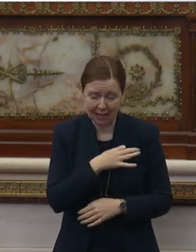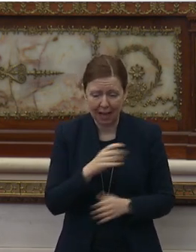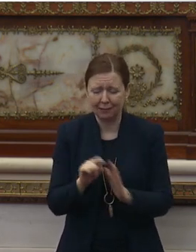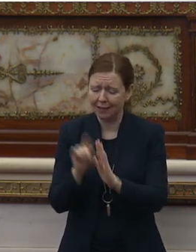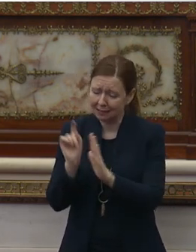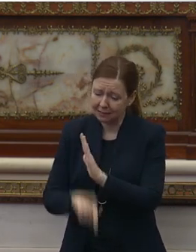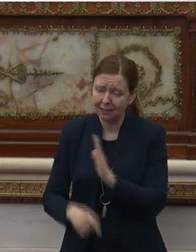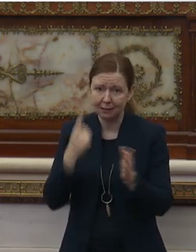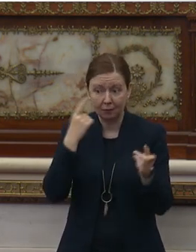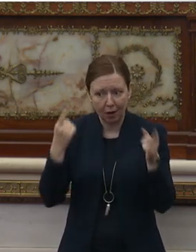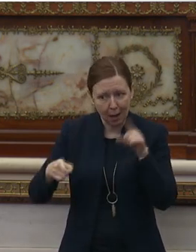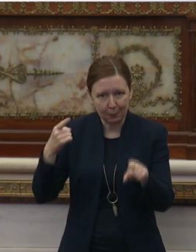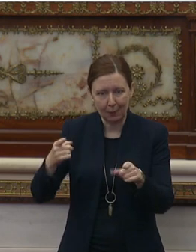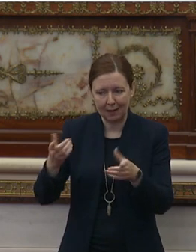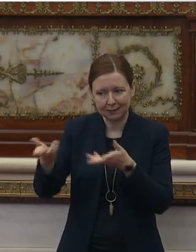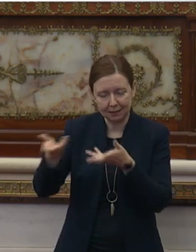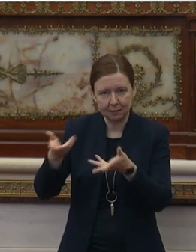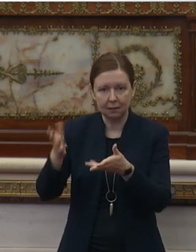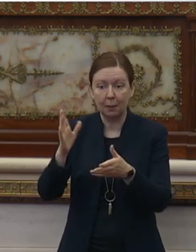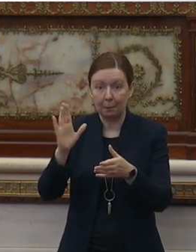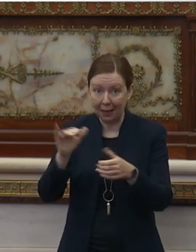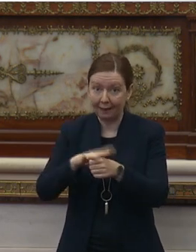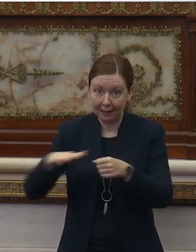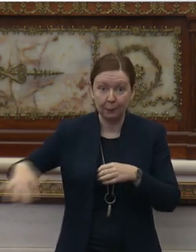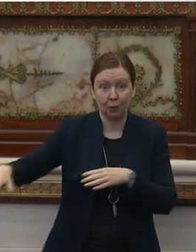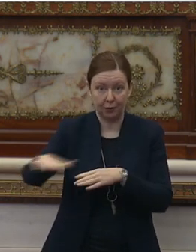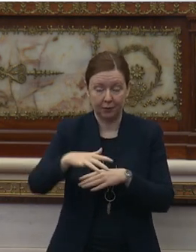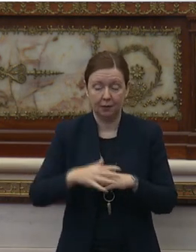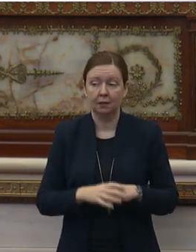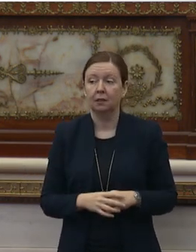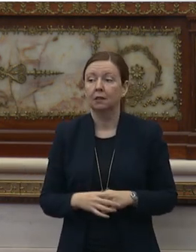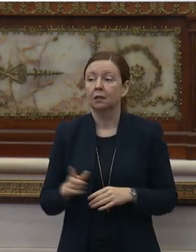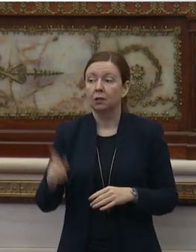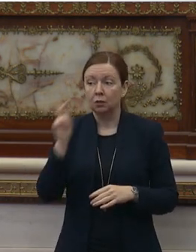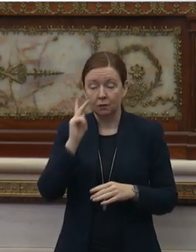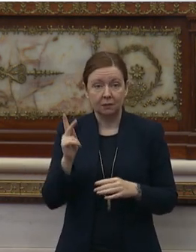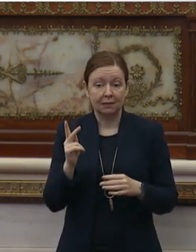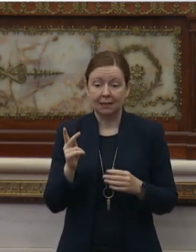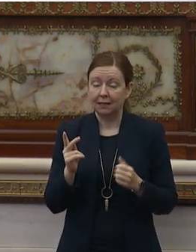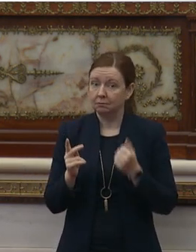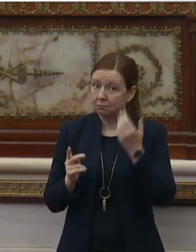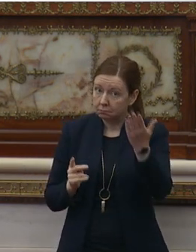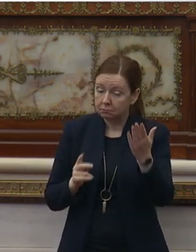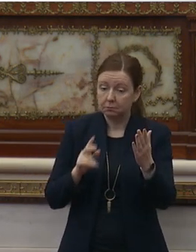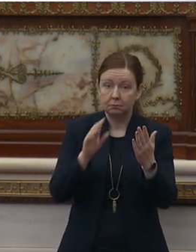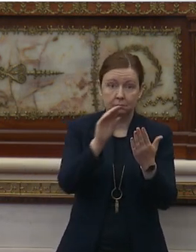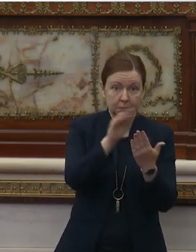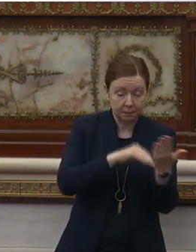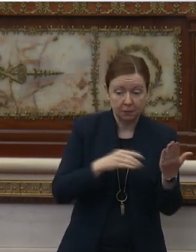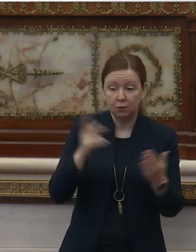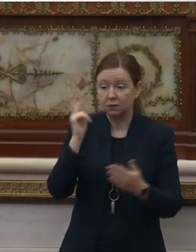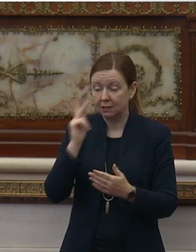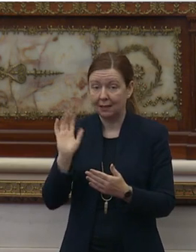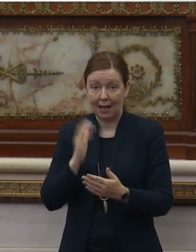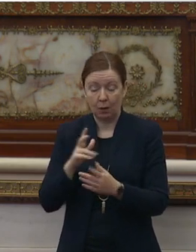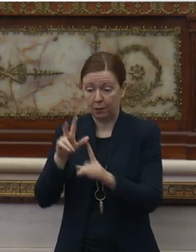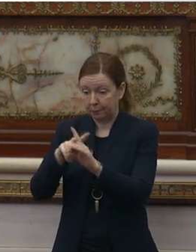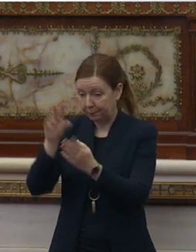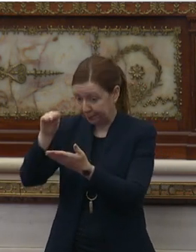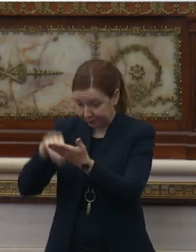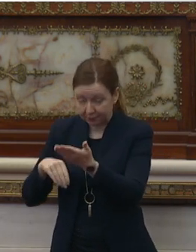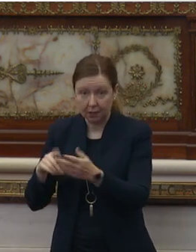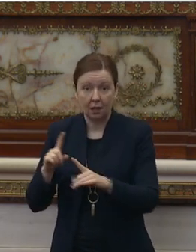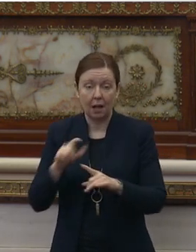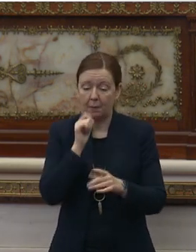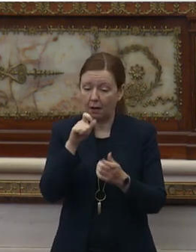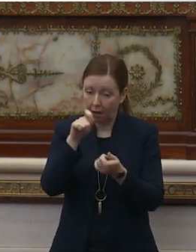extensive compromises made by the neighborhood. You've seen the petitions. You've seen our petition. I won't go into all of the detail,